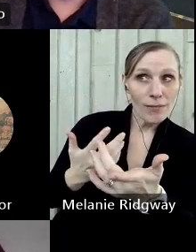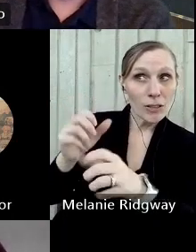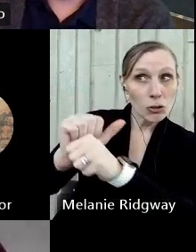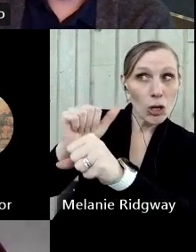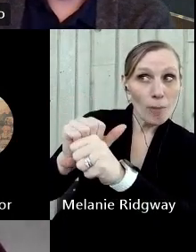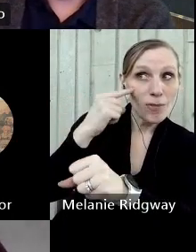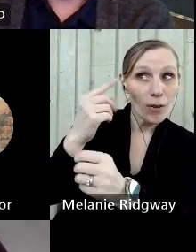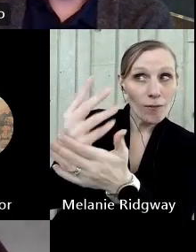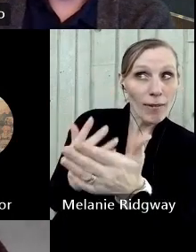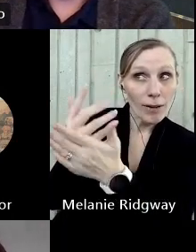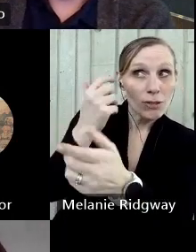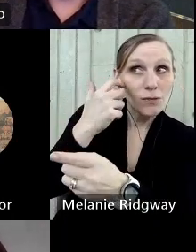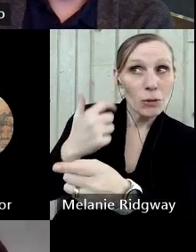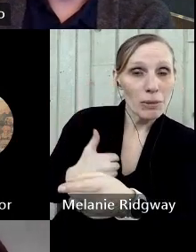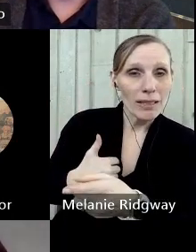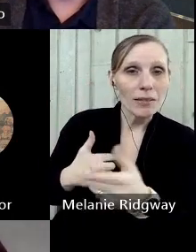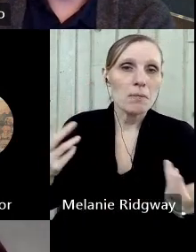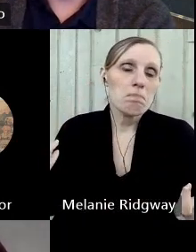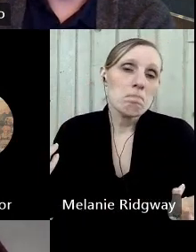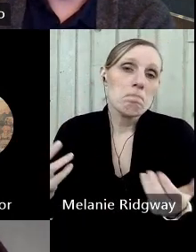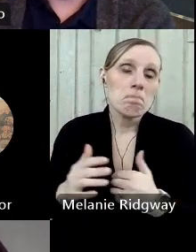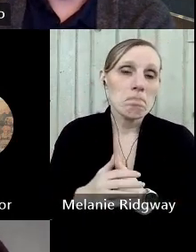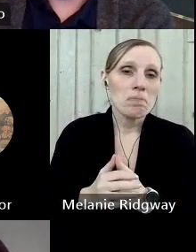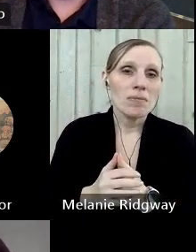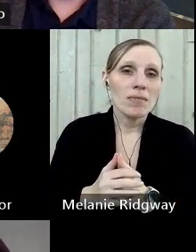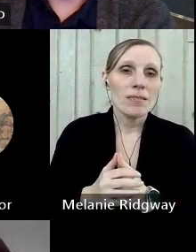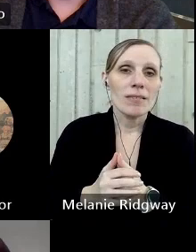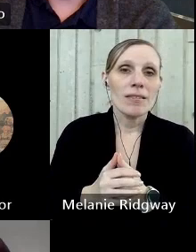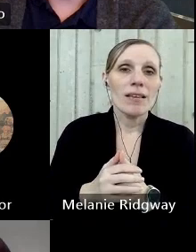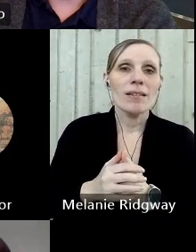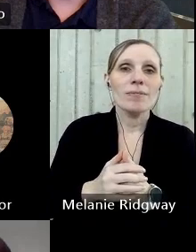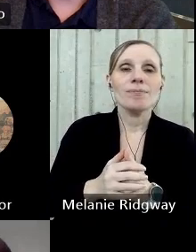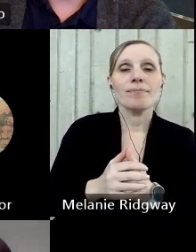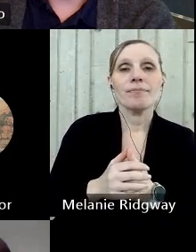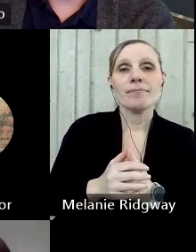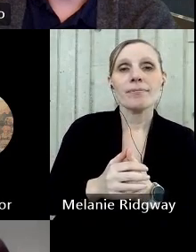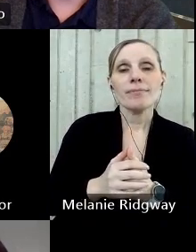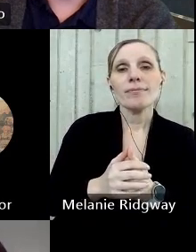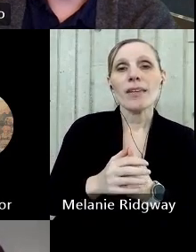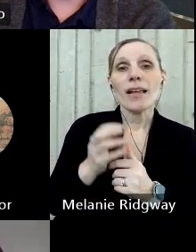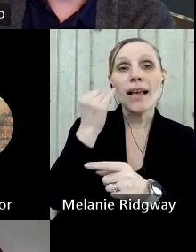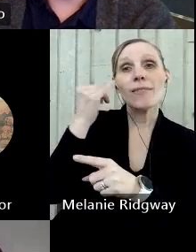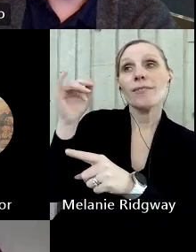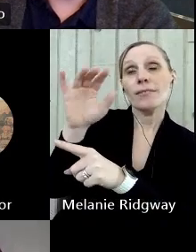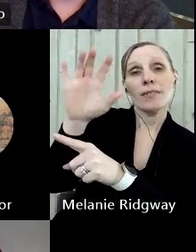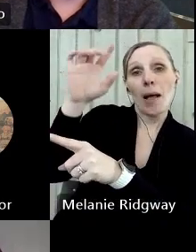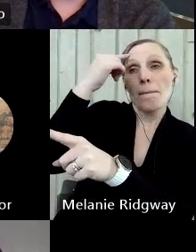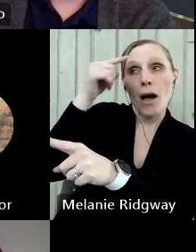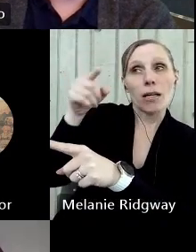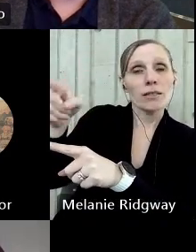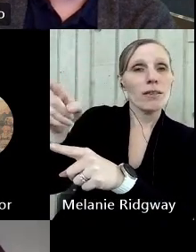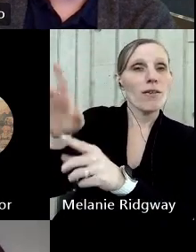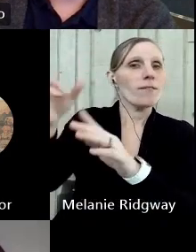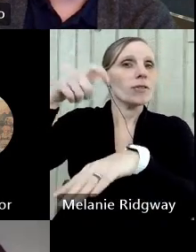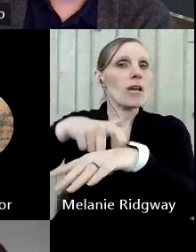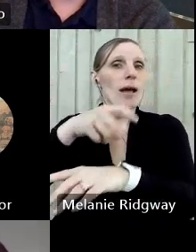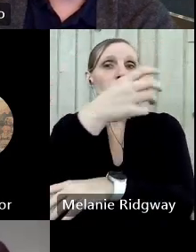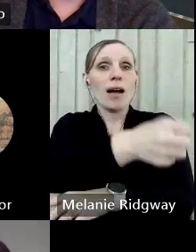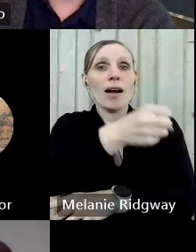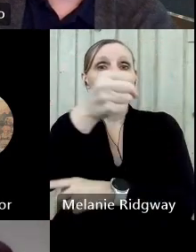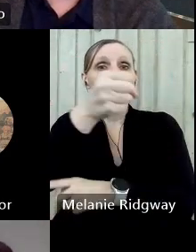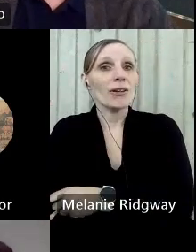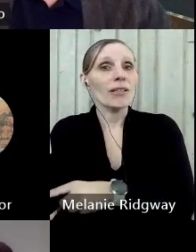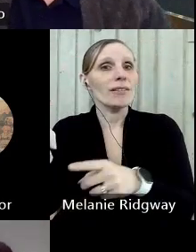that's much more manageable, especially if it's an employer that perhaps is the first time hiring somebody